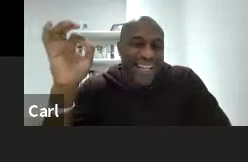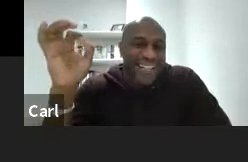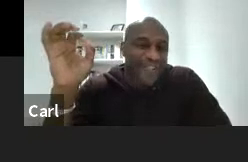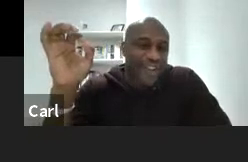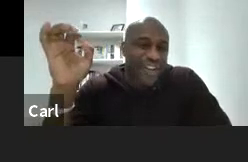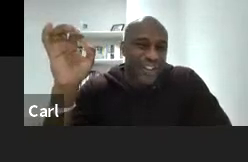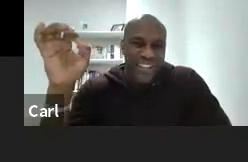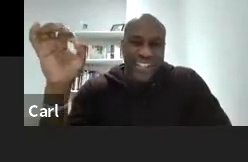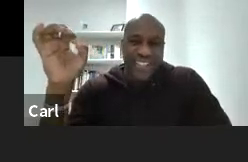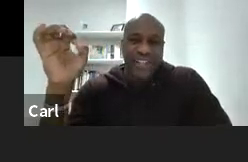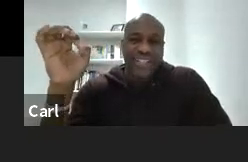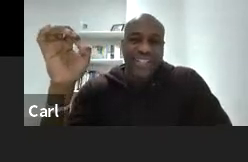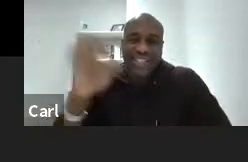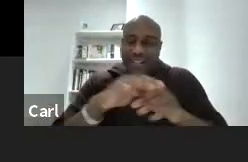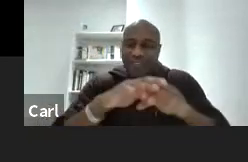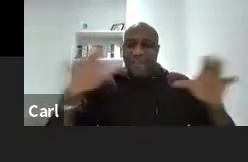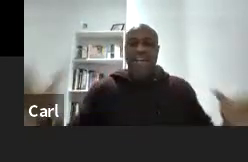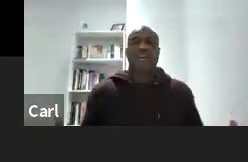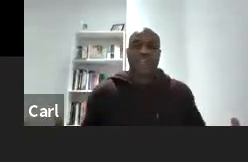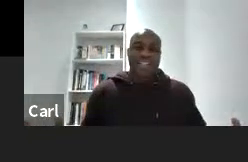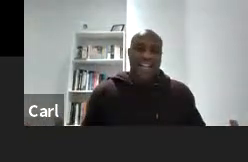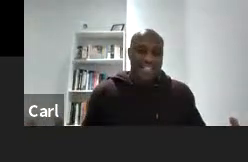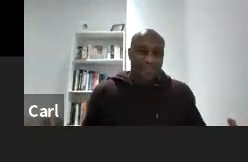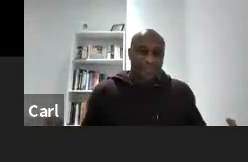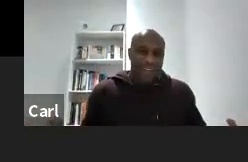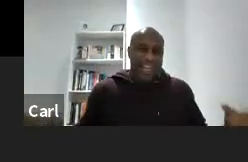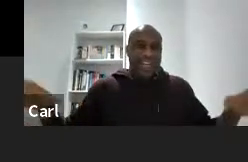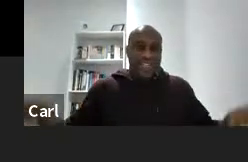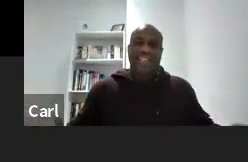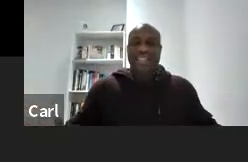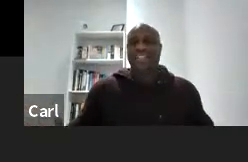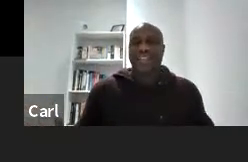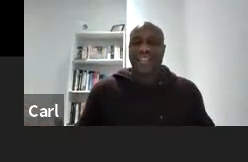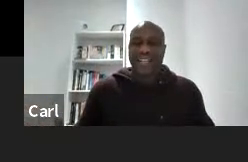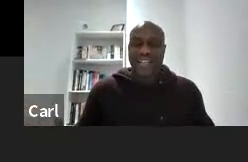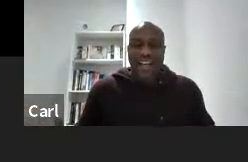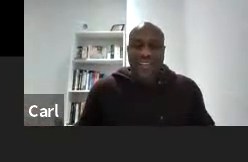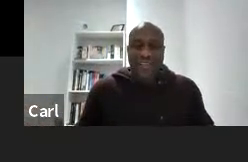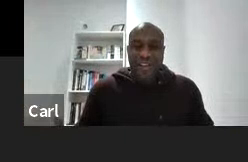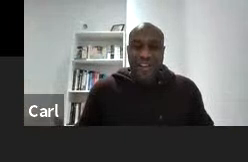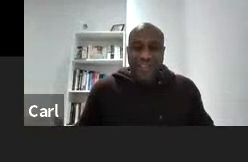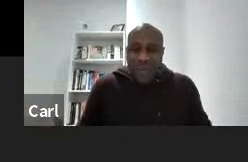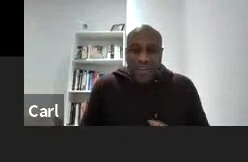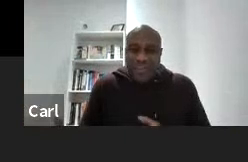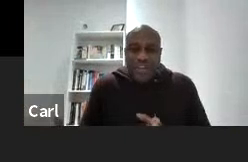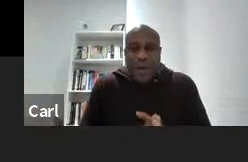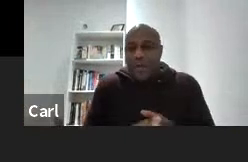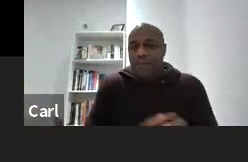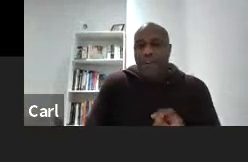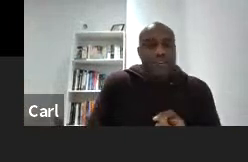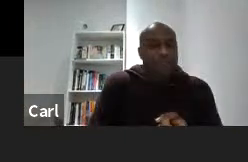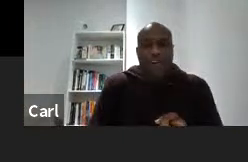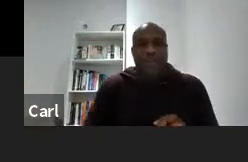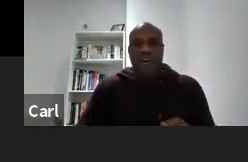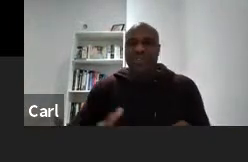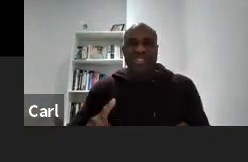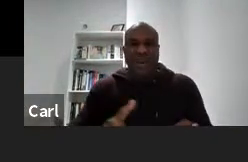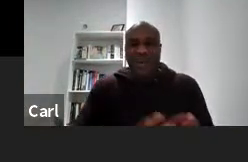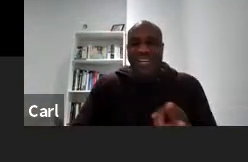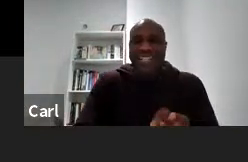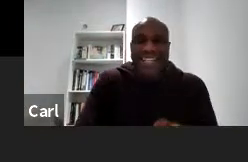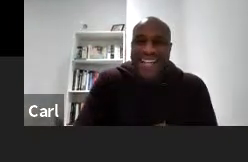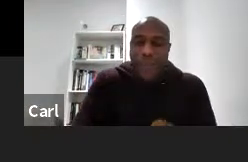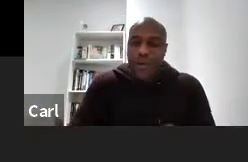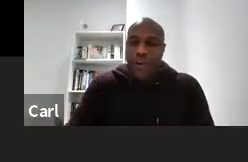back in the 1990s, to give you a bit of context, in 1990, there was no Vodafone, there was